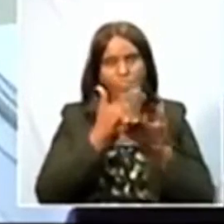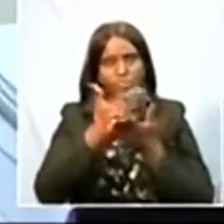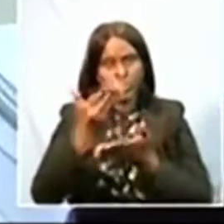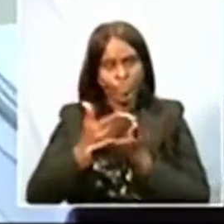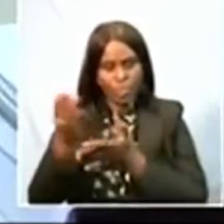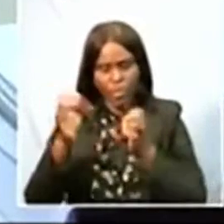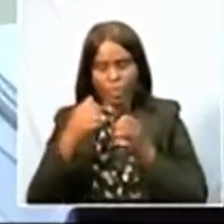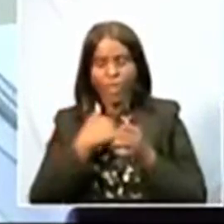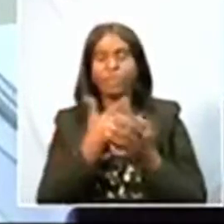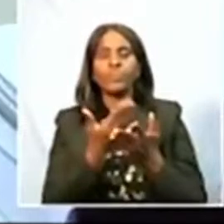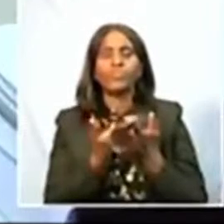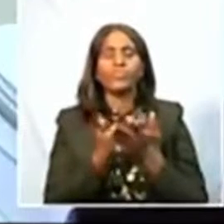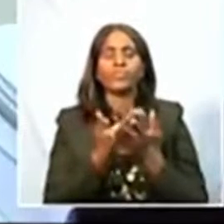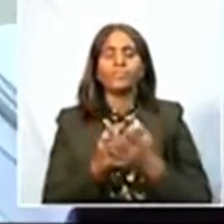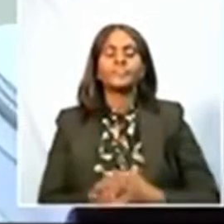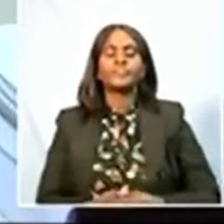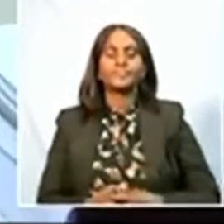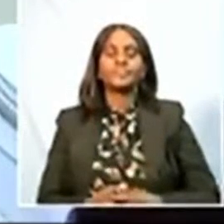committee.